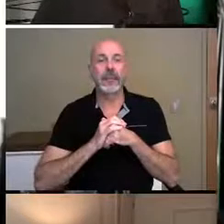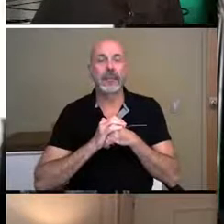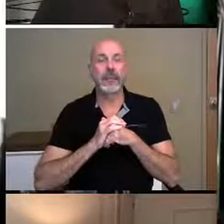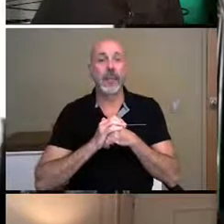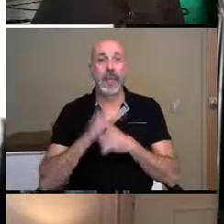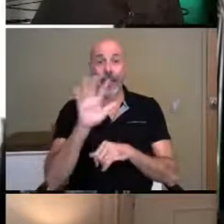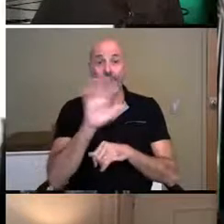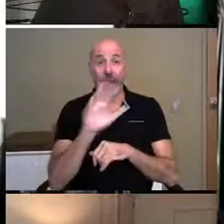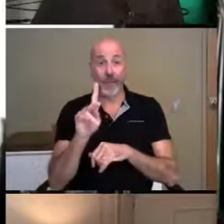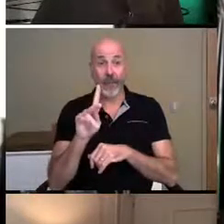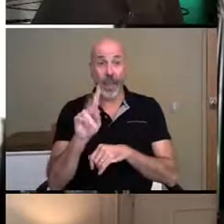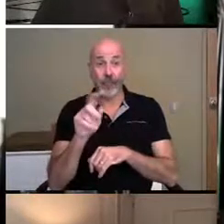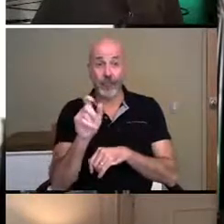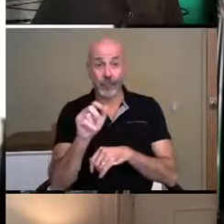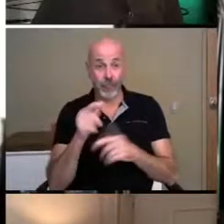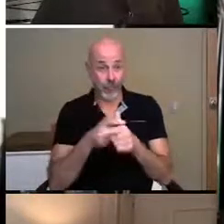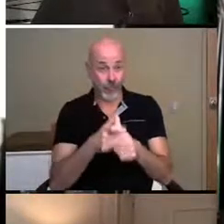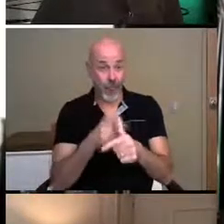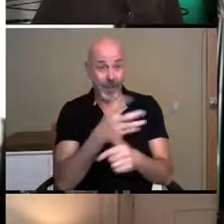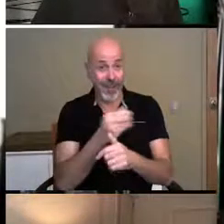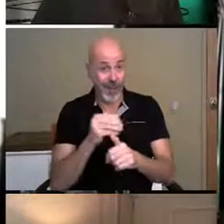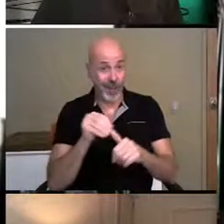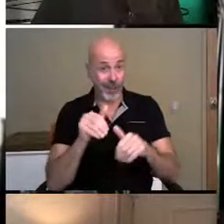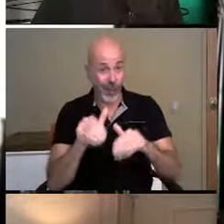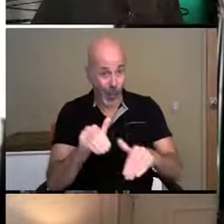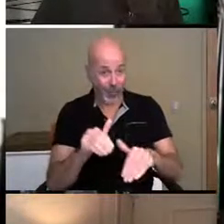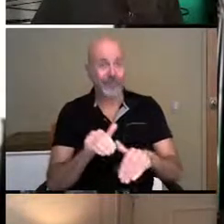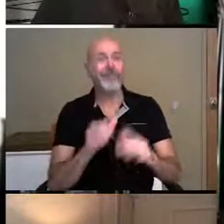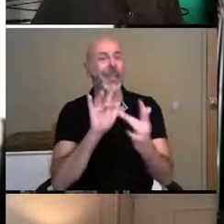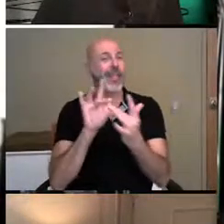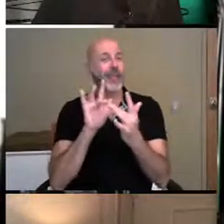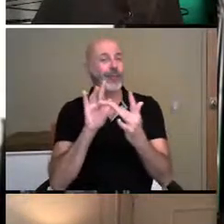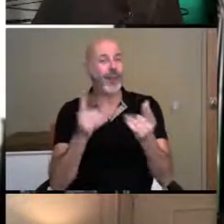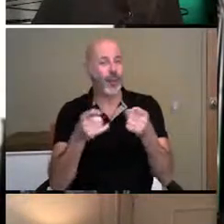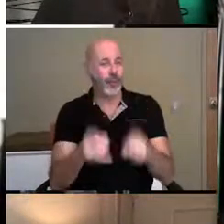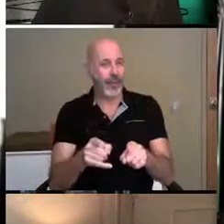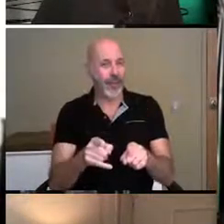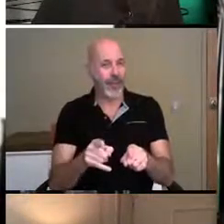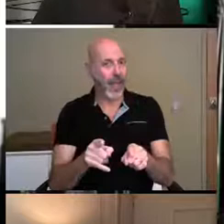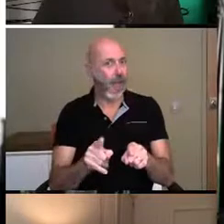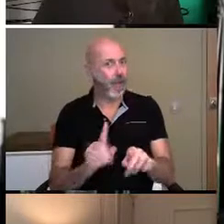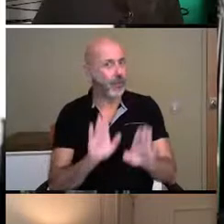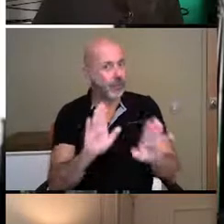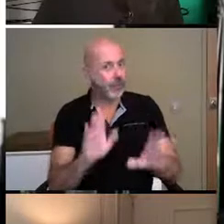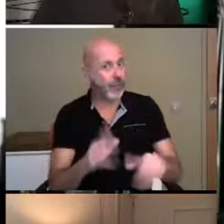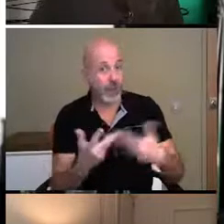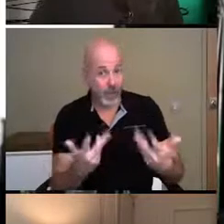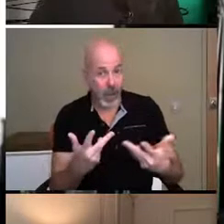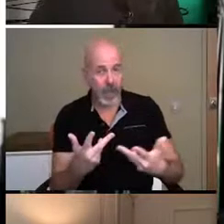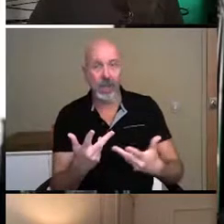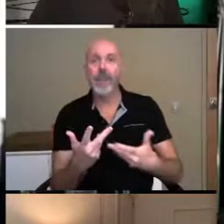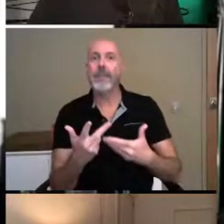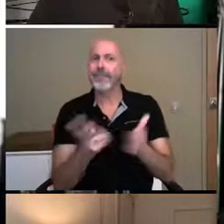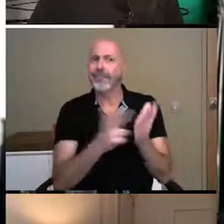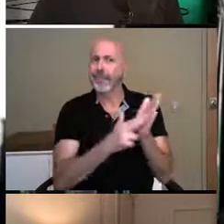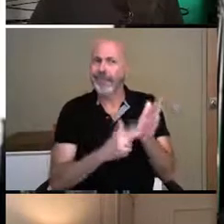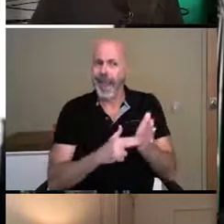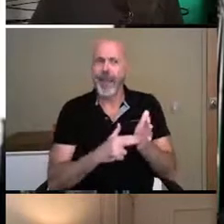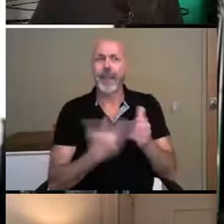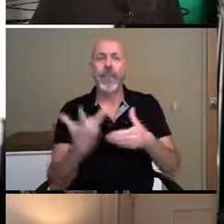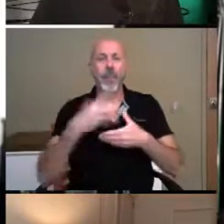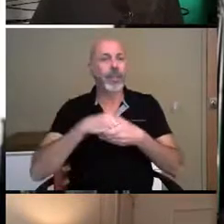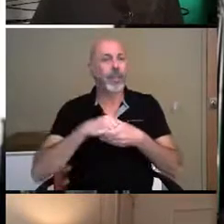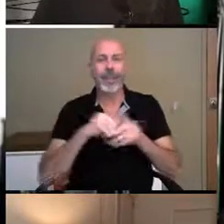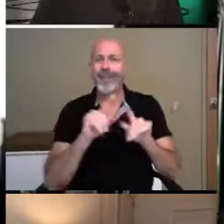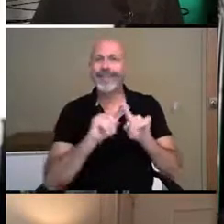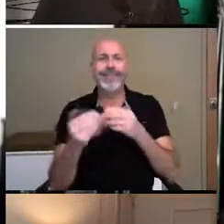the 5K run and walk, which is the virtual event. And the beauty is that you get to sign up whenever you and participate